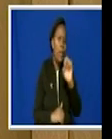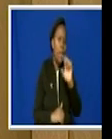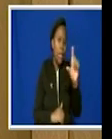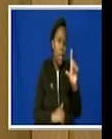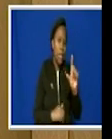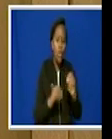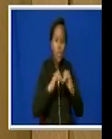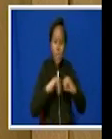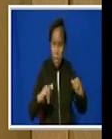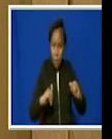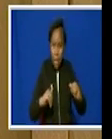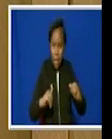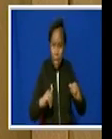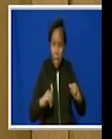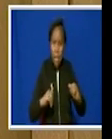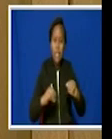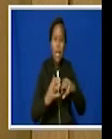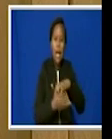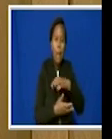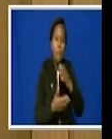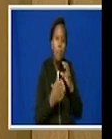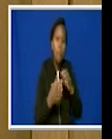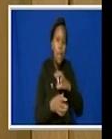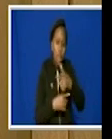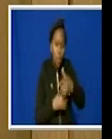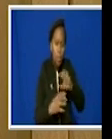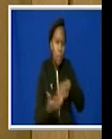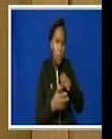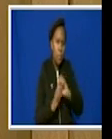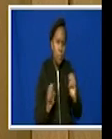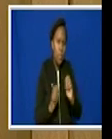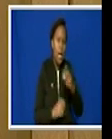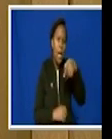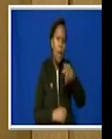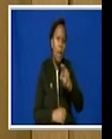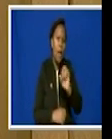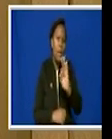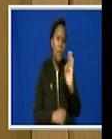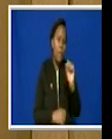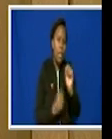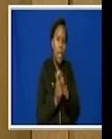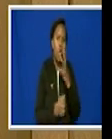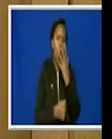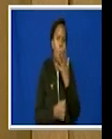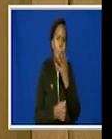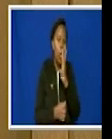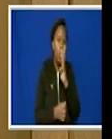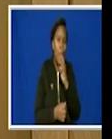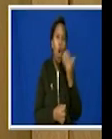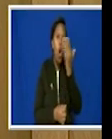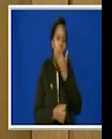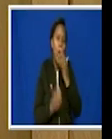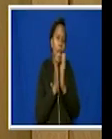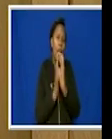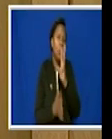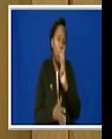separate immiscible liquids like paraffin and water, like oil and water. And